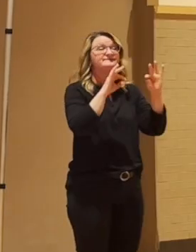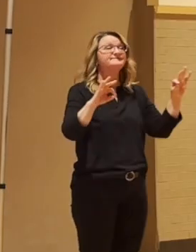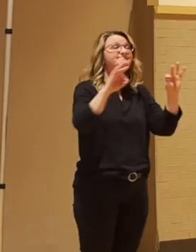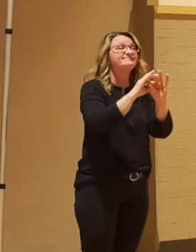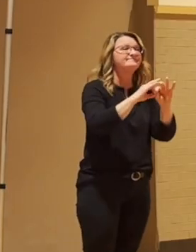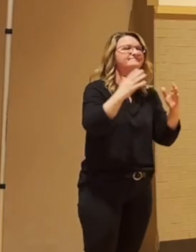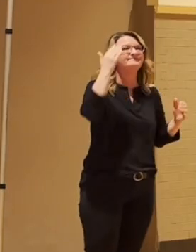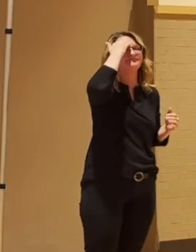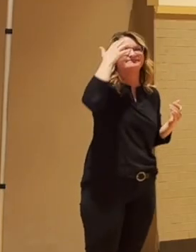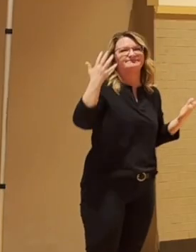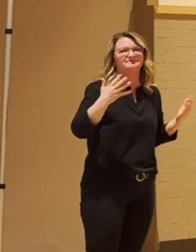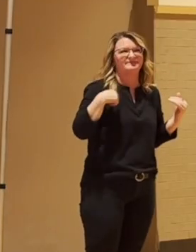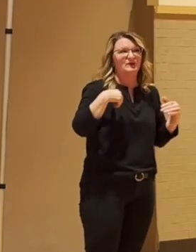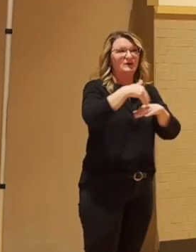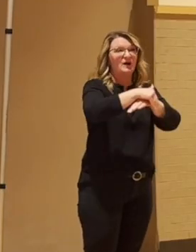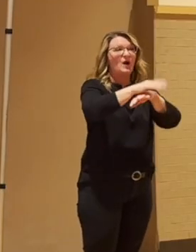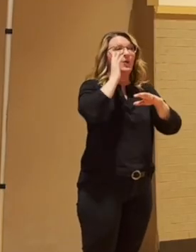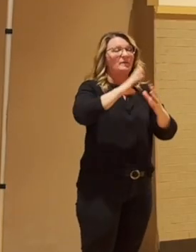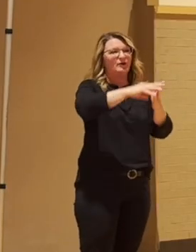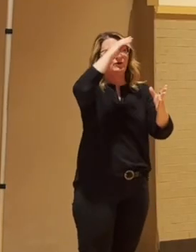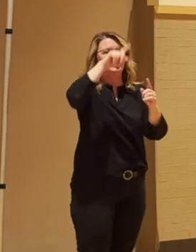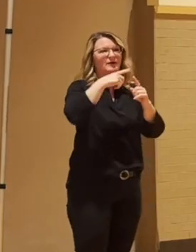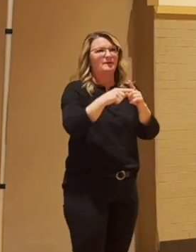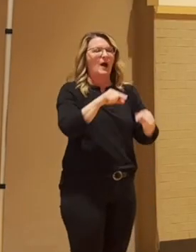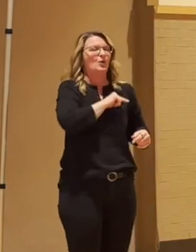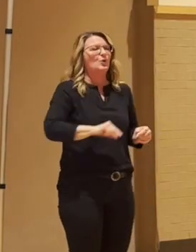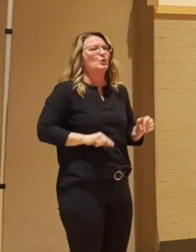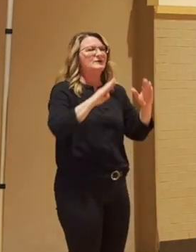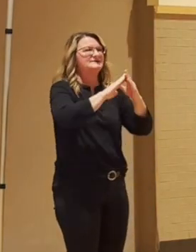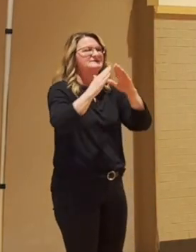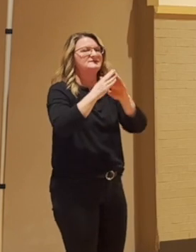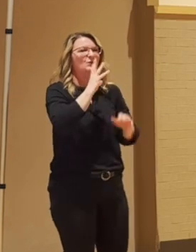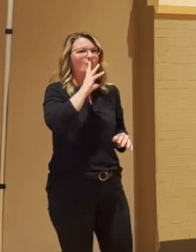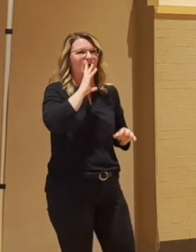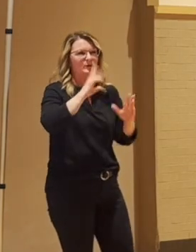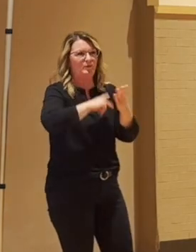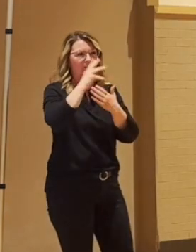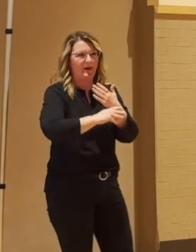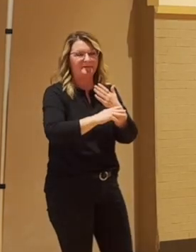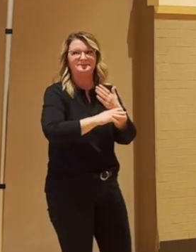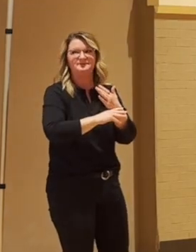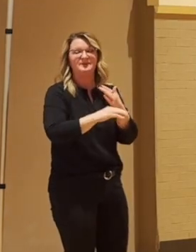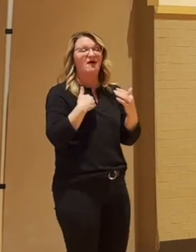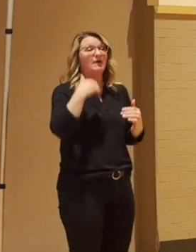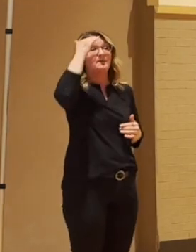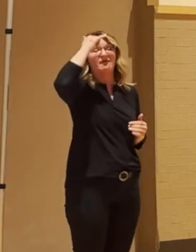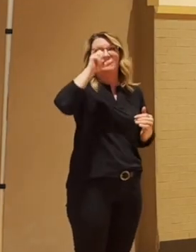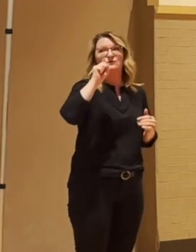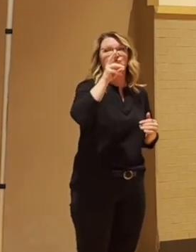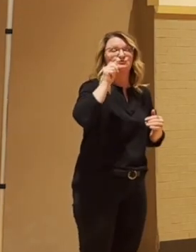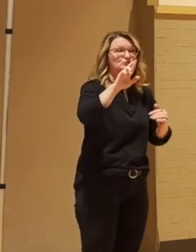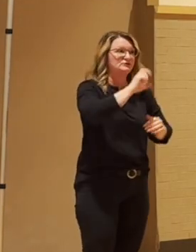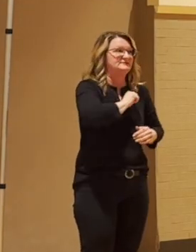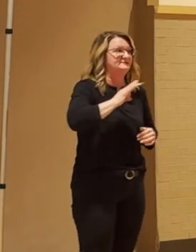that tonight we are going to be learning about the Queen City Clean Waters program. We have Buffalo Sewer Authority staff